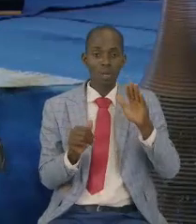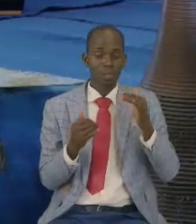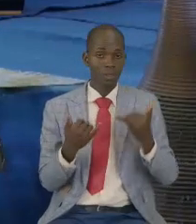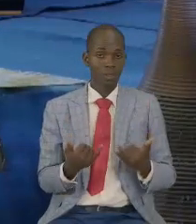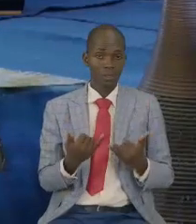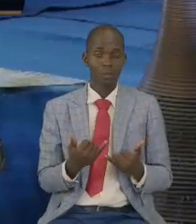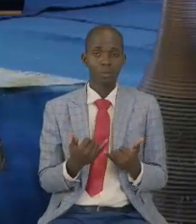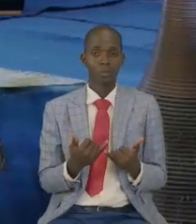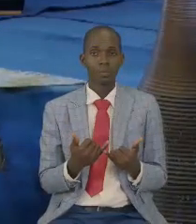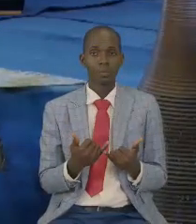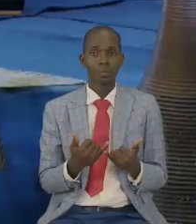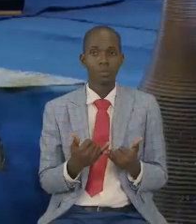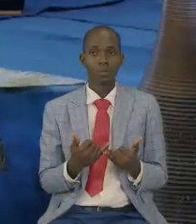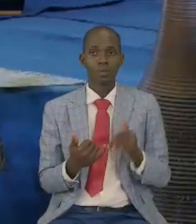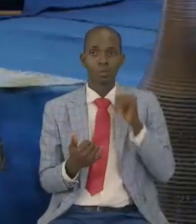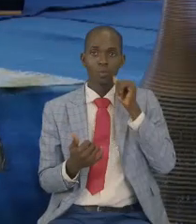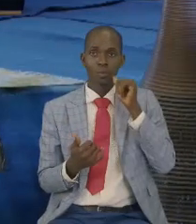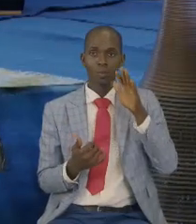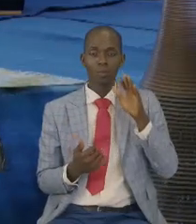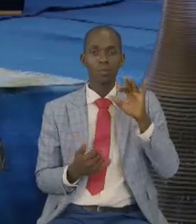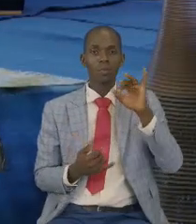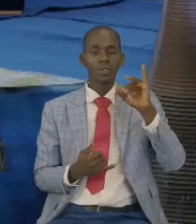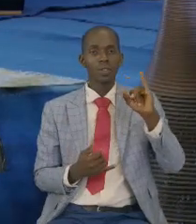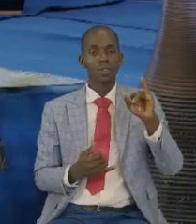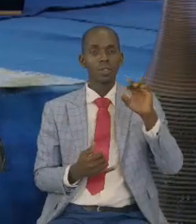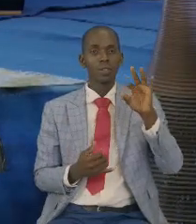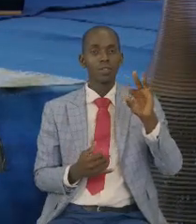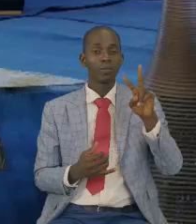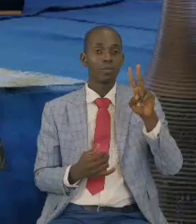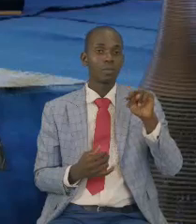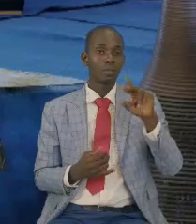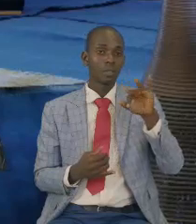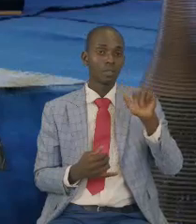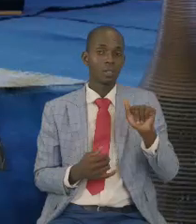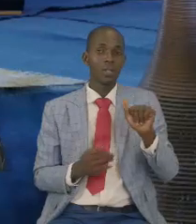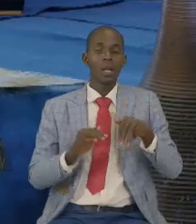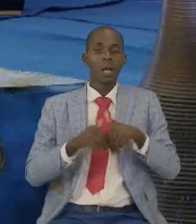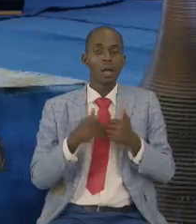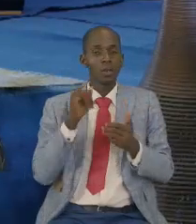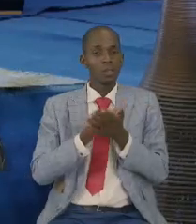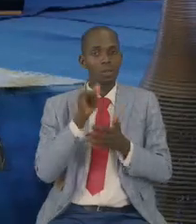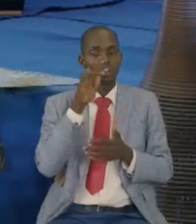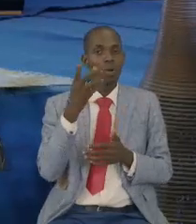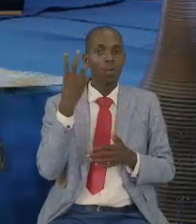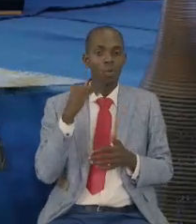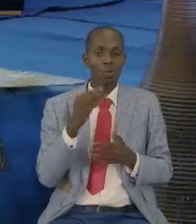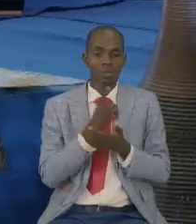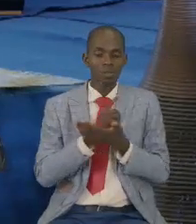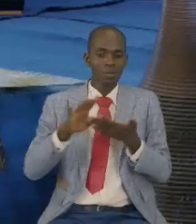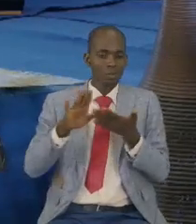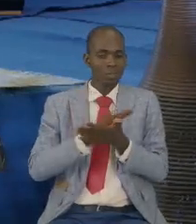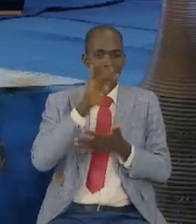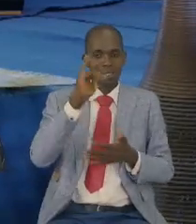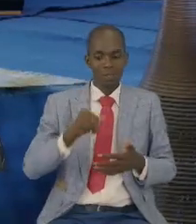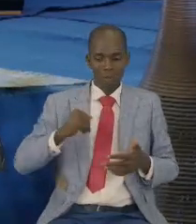Ifunaya, how she was divinely operated by the mighty hand of